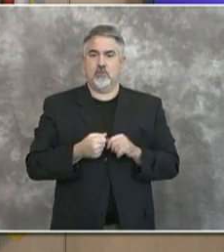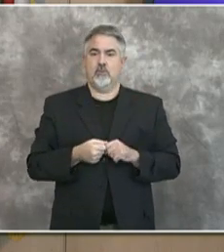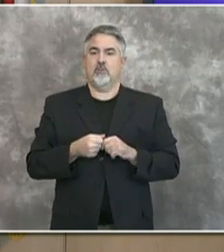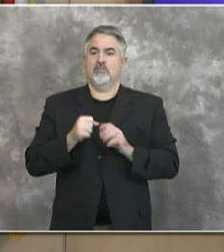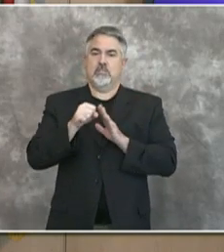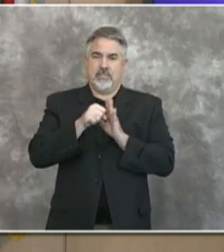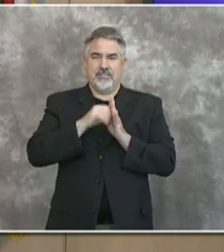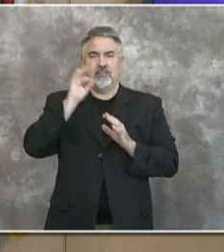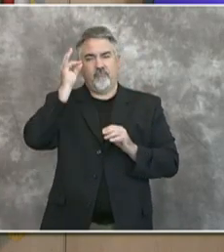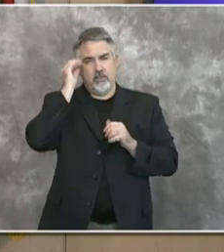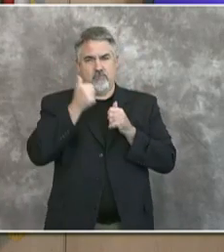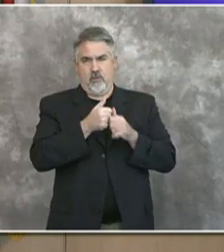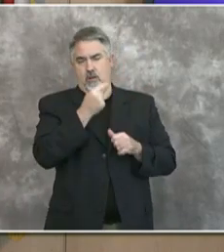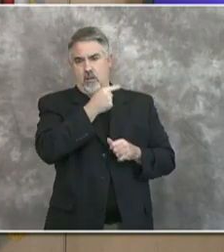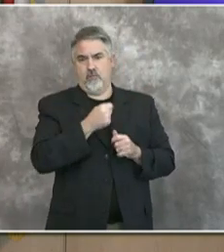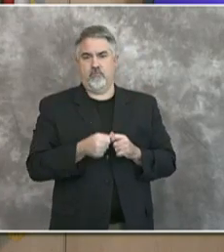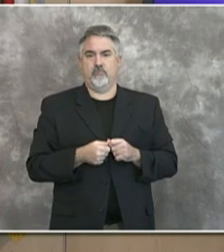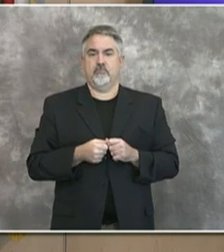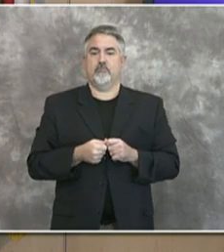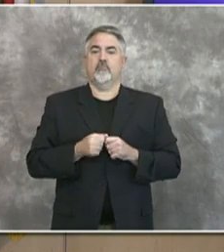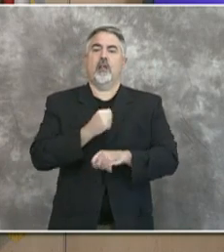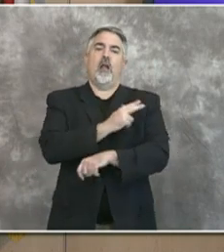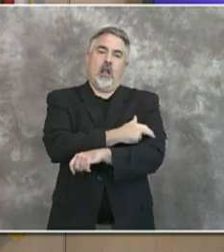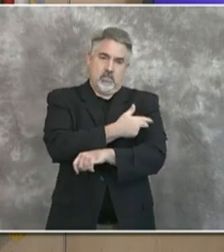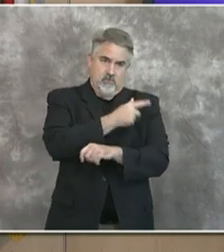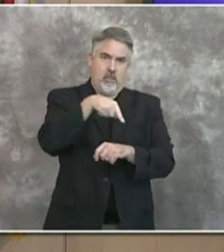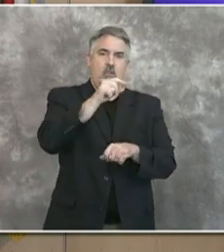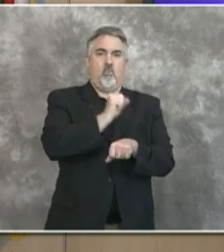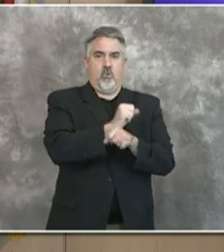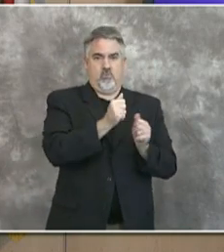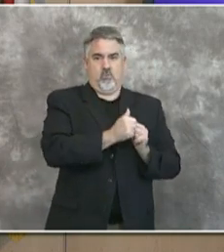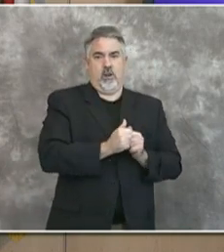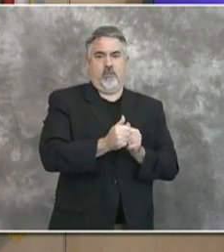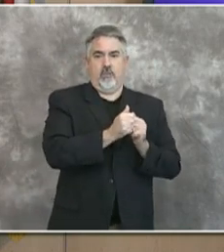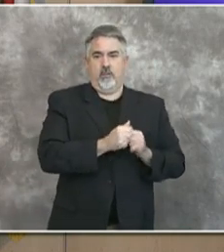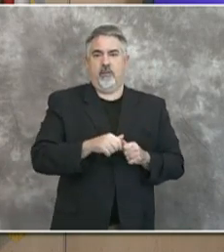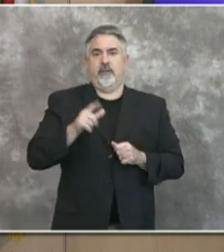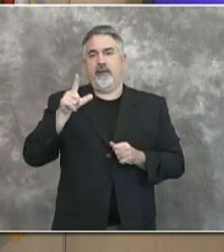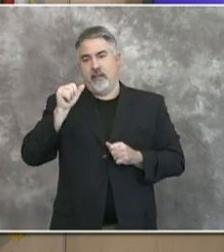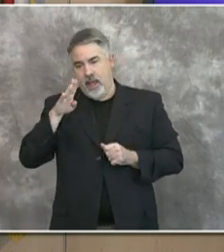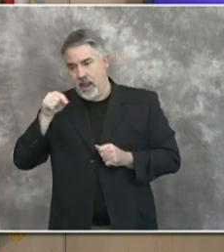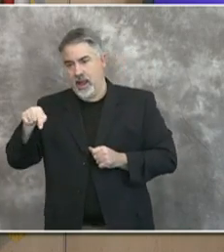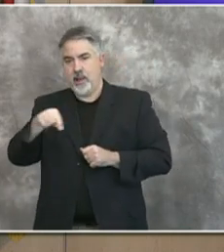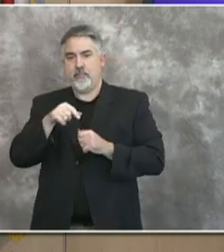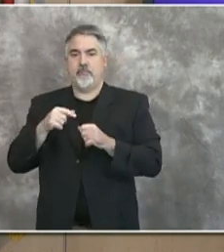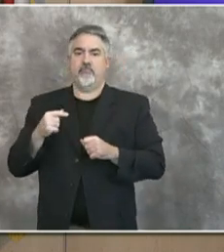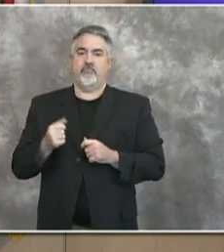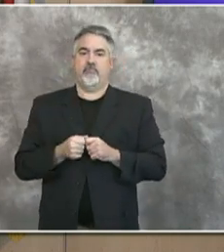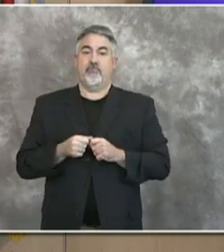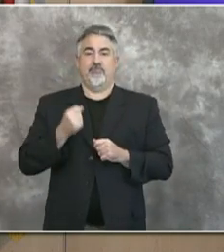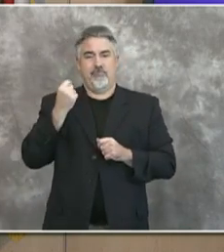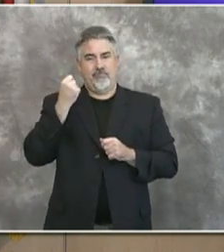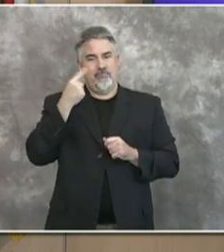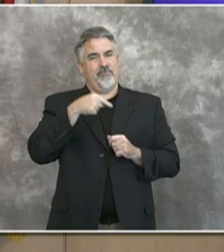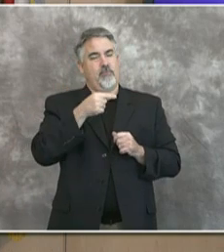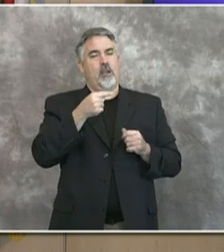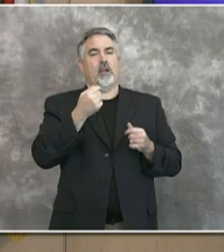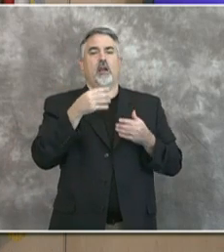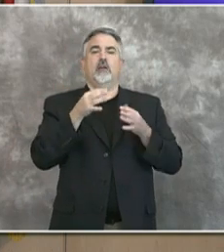for hospitals around testing, labs, clinics, everyone doing testing, are just guidelines. They're just a priority